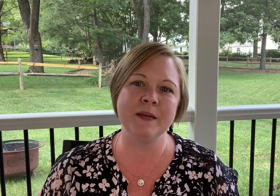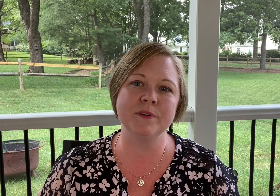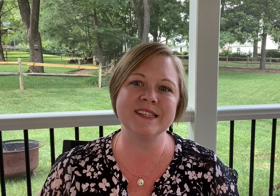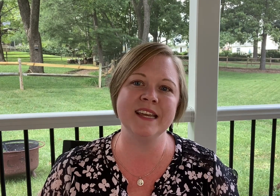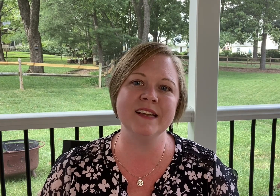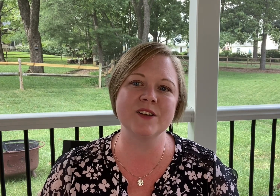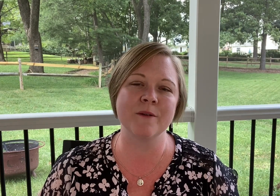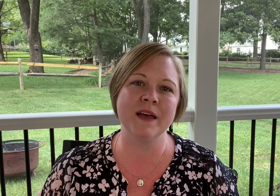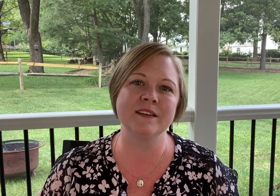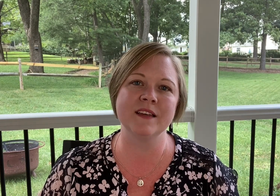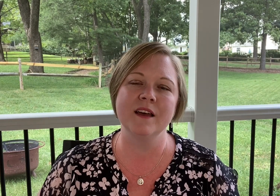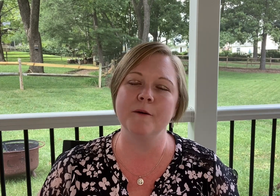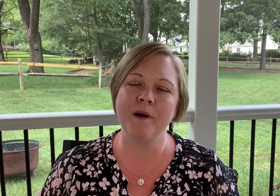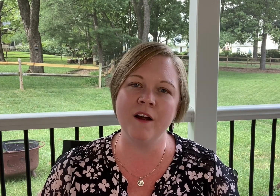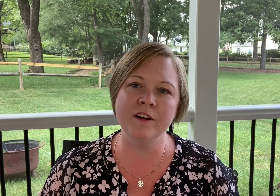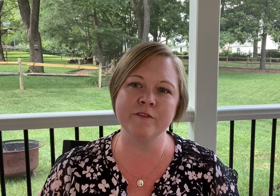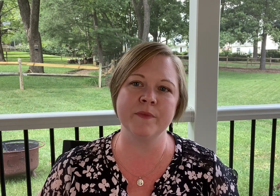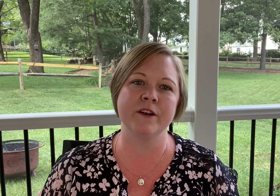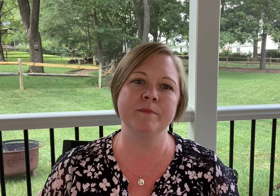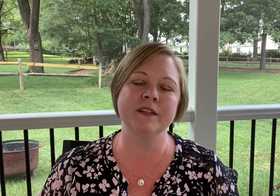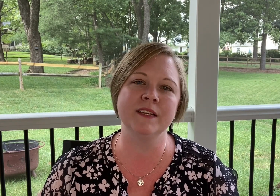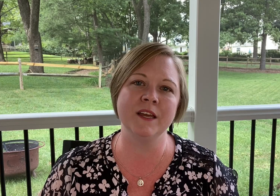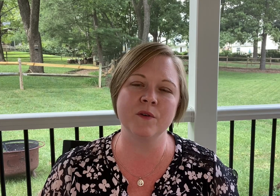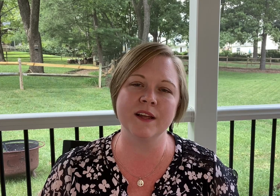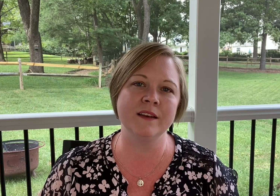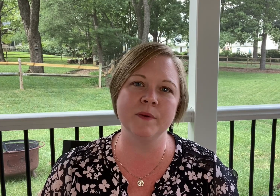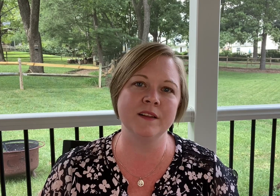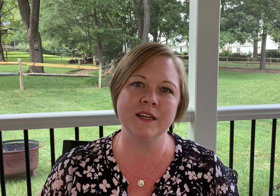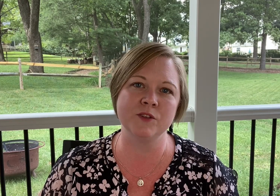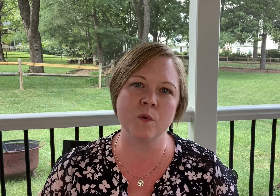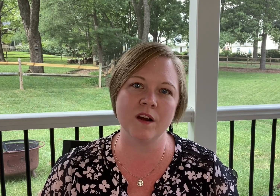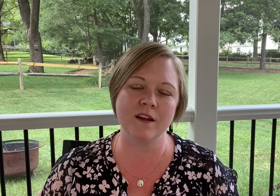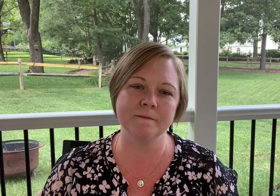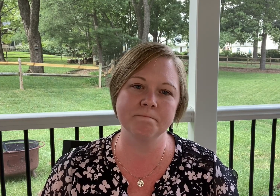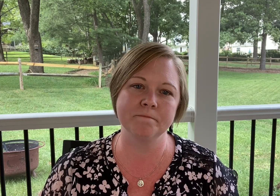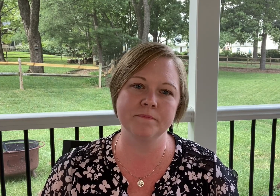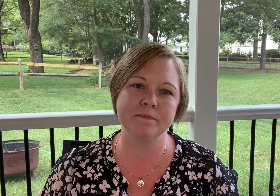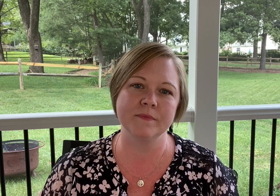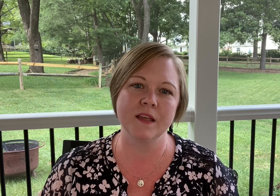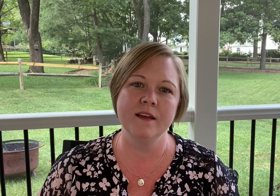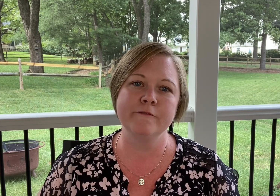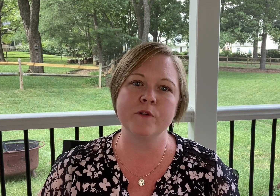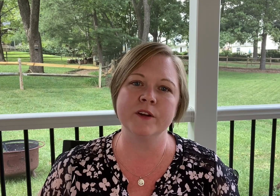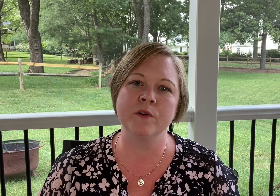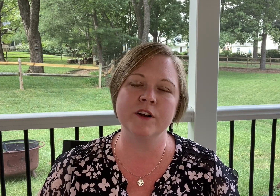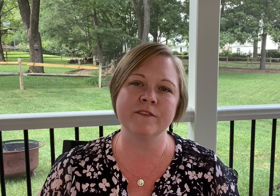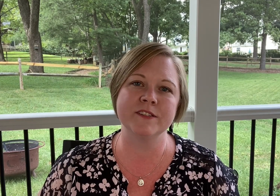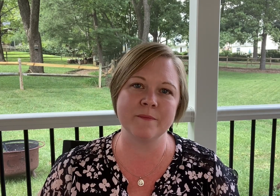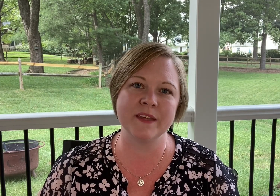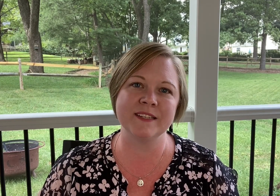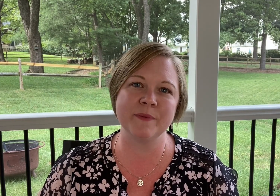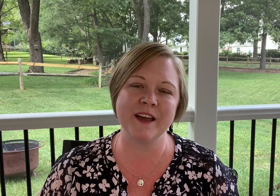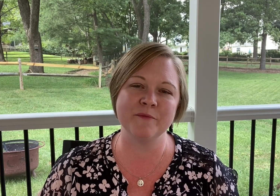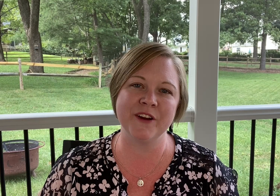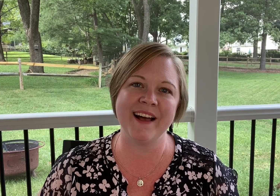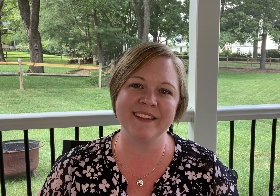where people's needs are met apart from their ability or inability to work. For in order for